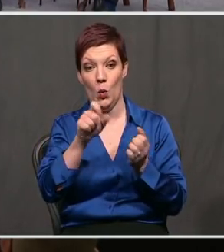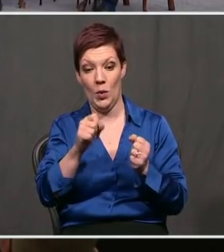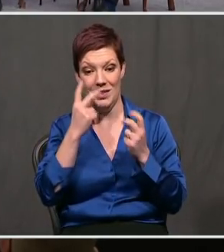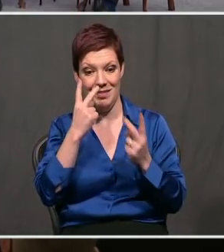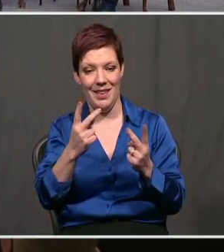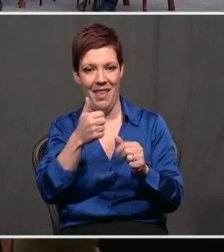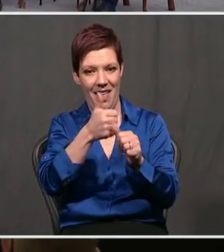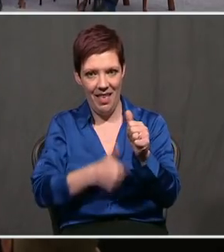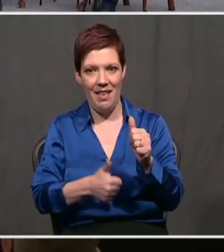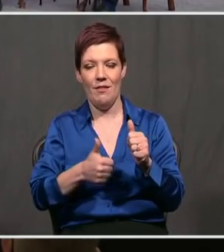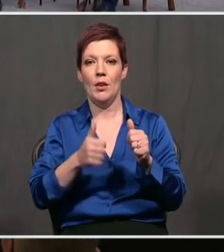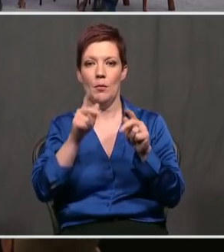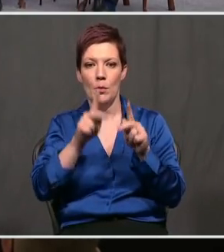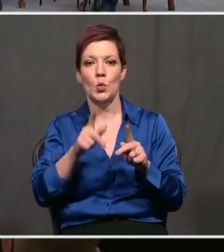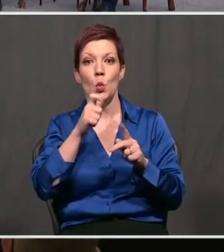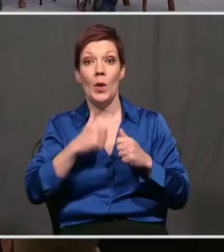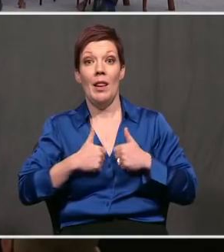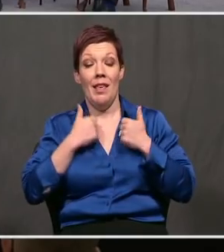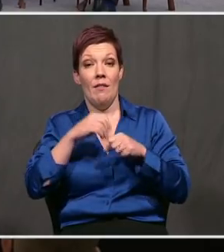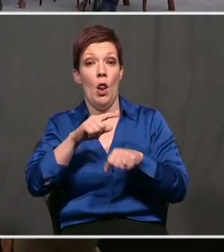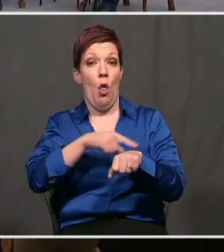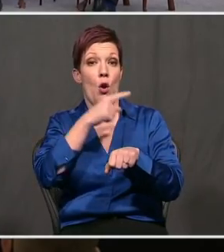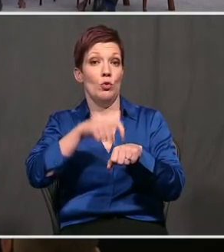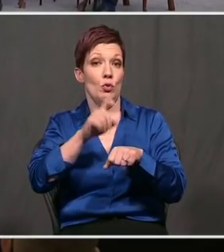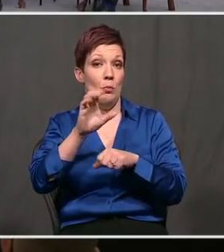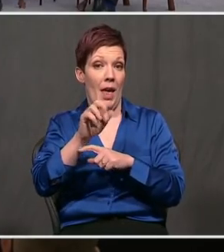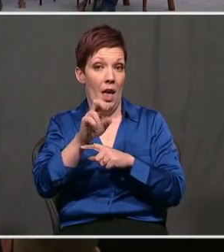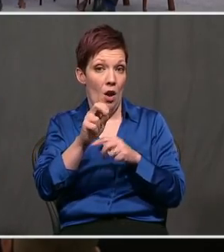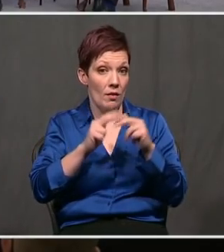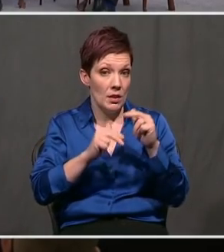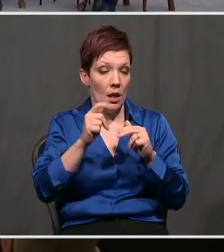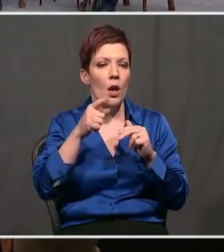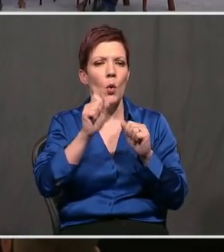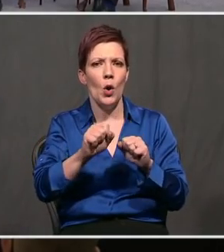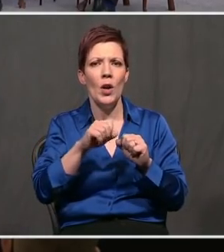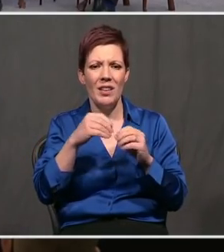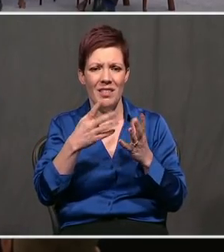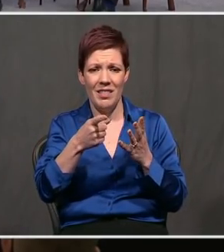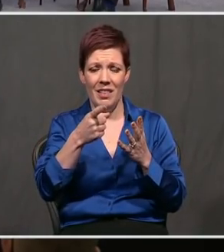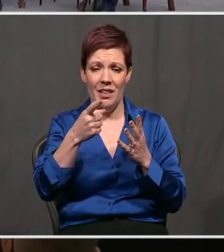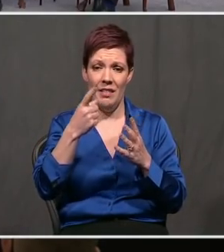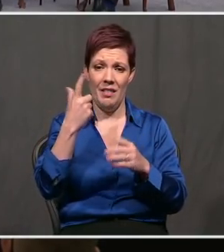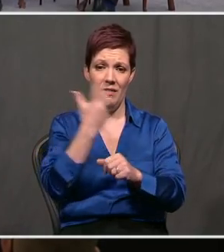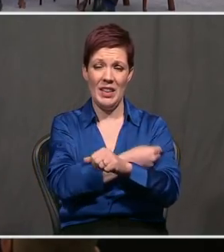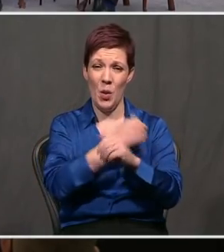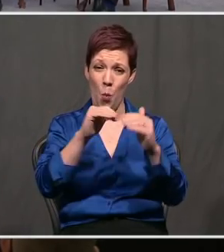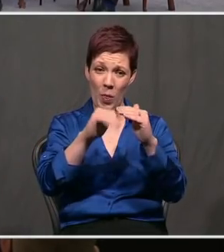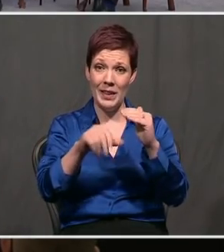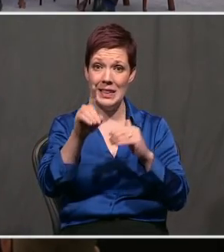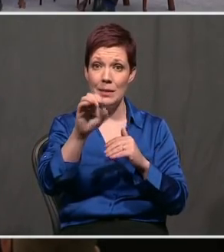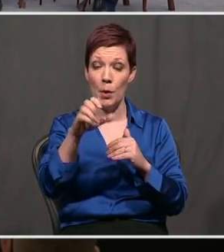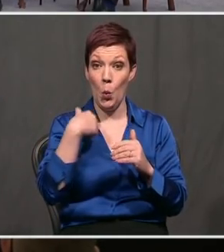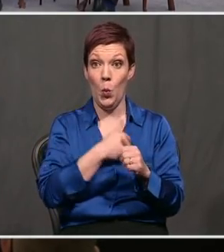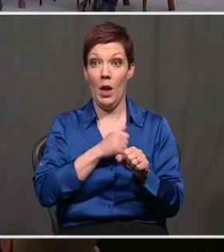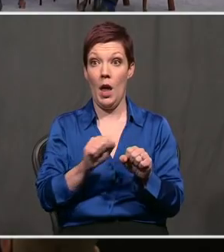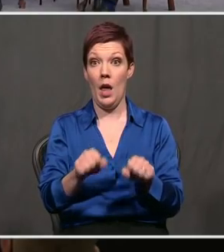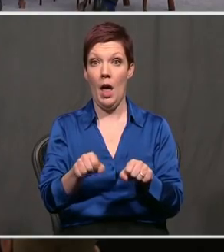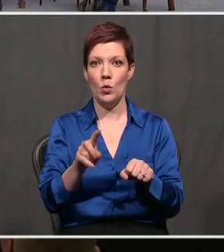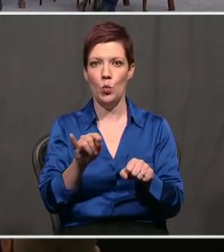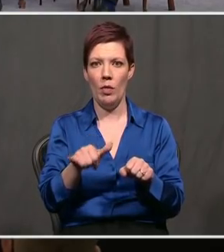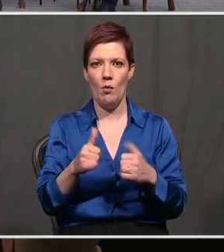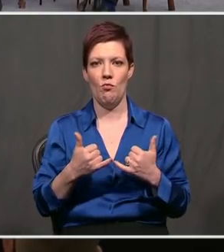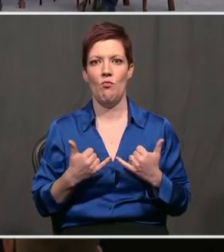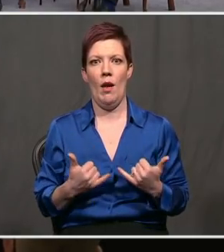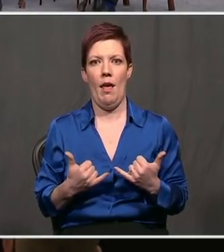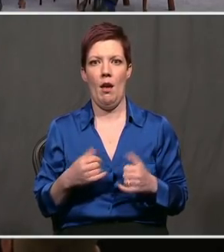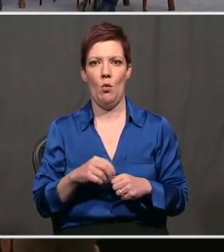every resident of nursing home and long-term care facility vaccinated in the month of December. I mean, that's within our grasp right now in the